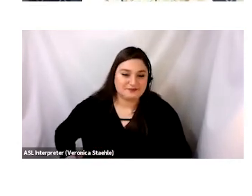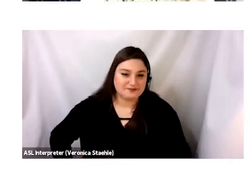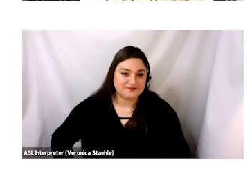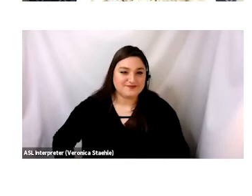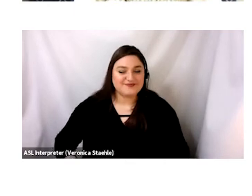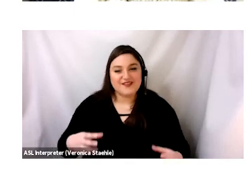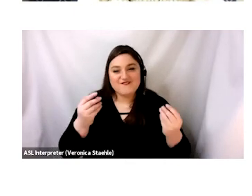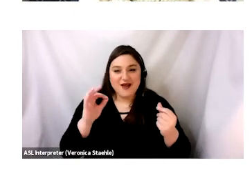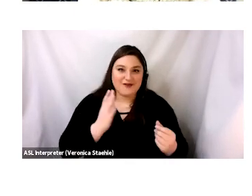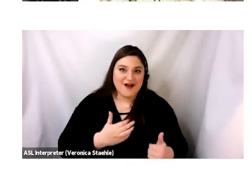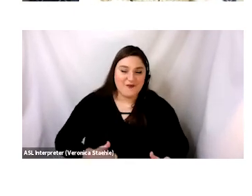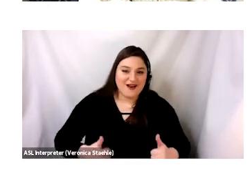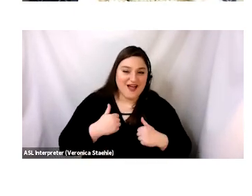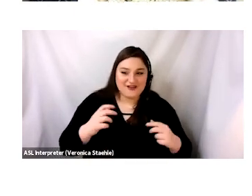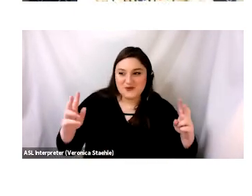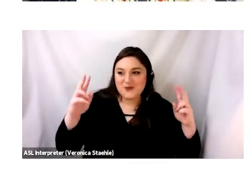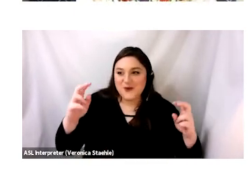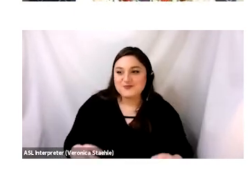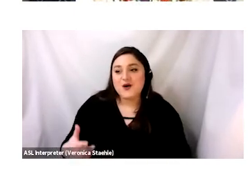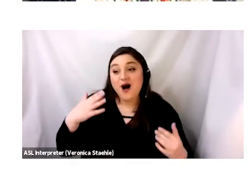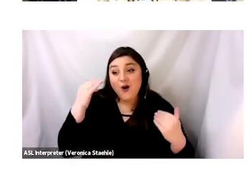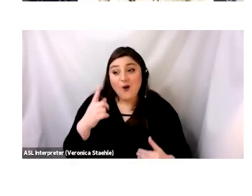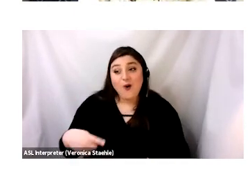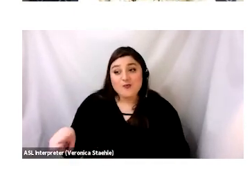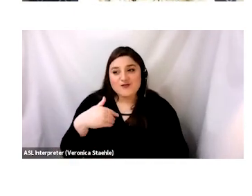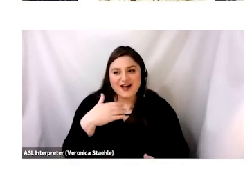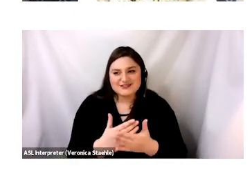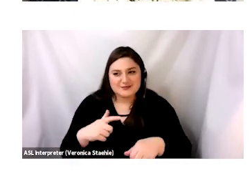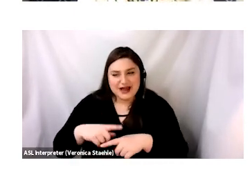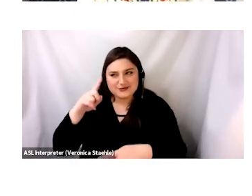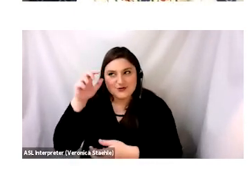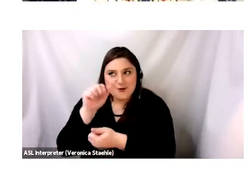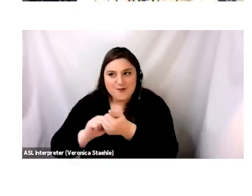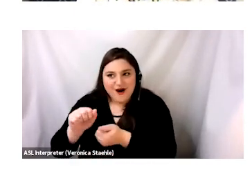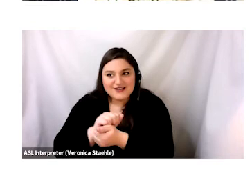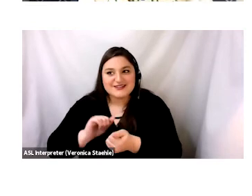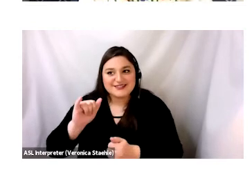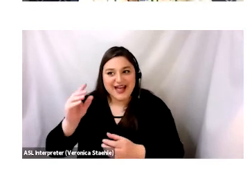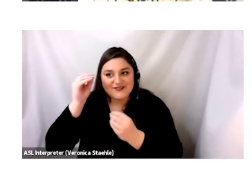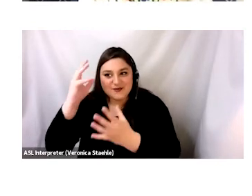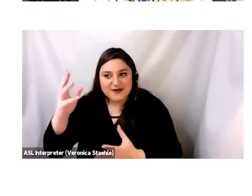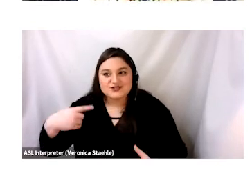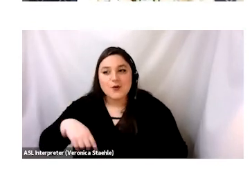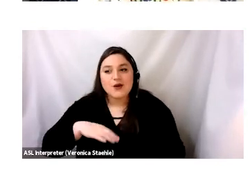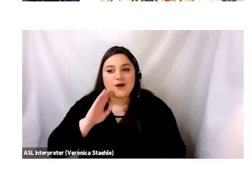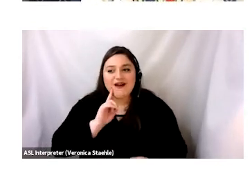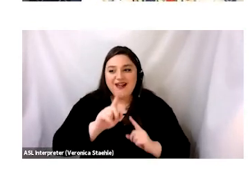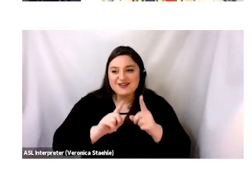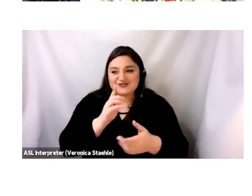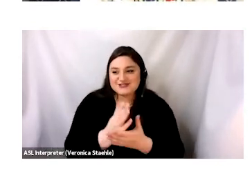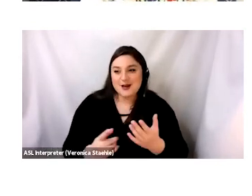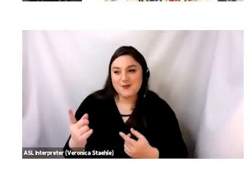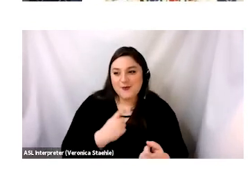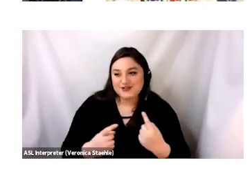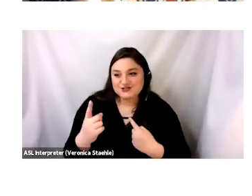if you will. So I hope you had some time to process that information. We're gonna answer some questions in